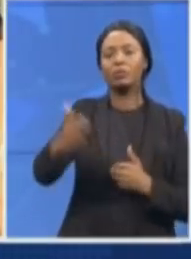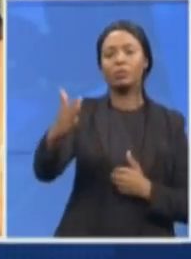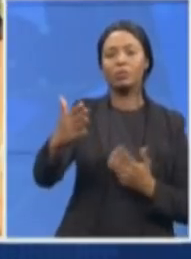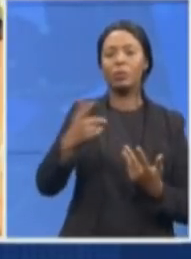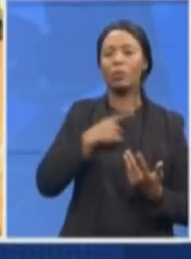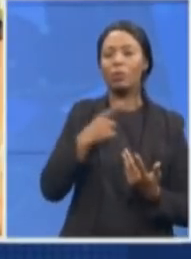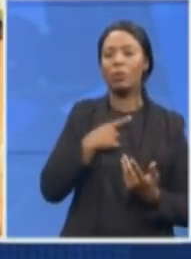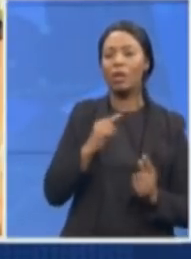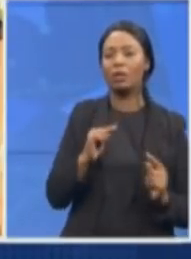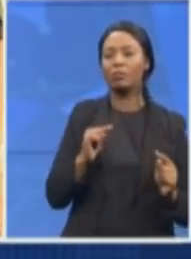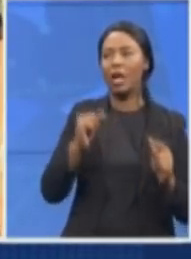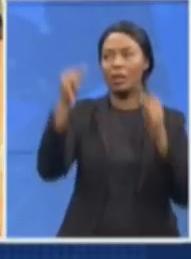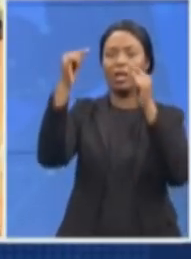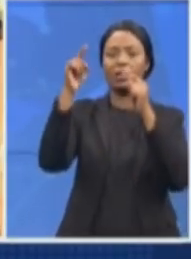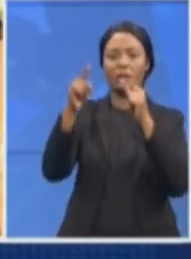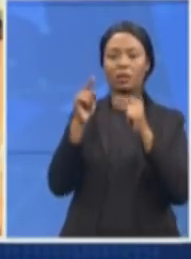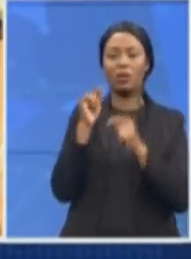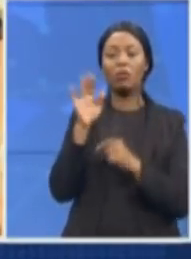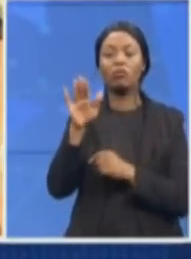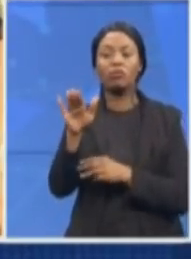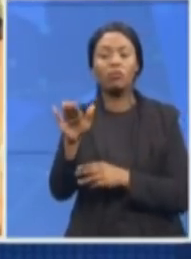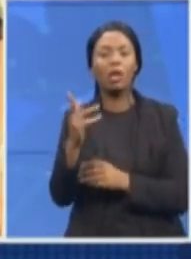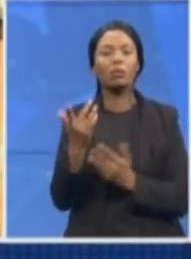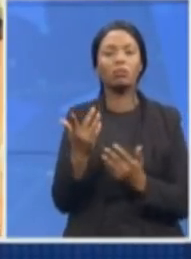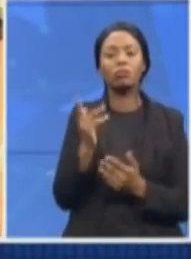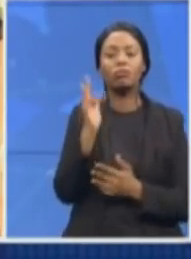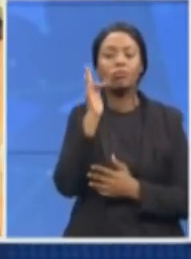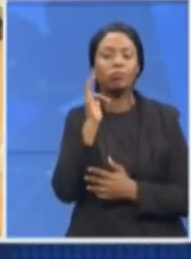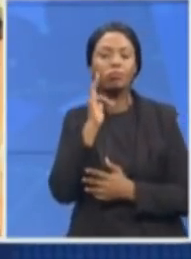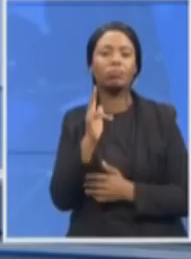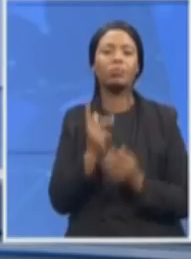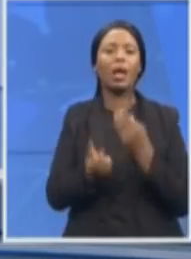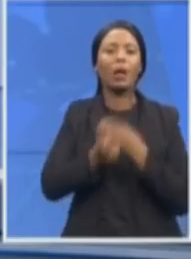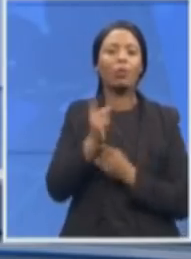up to get you the very latest from there. Almost 30 years.